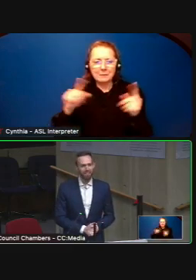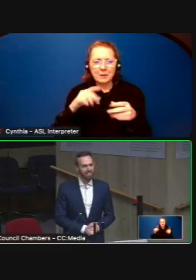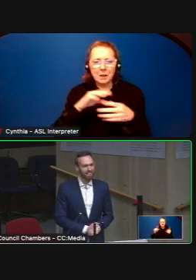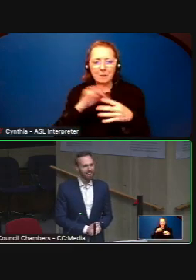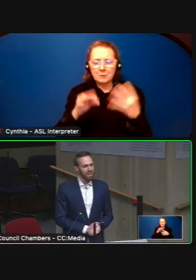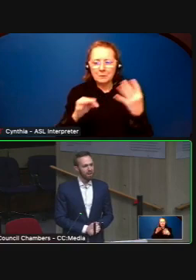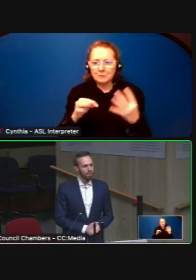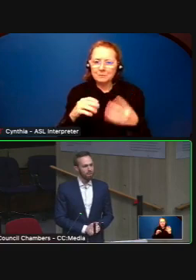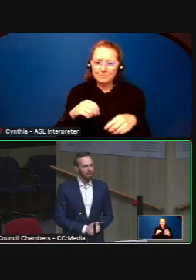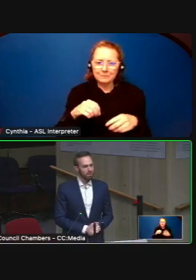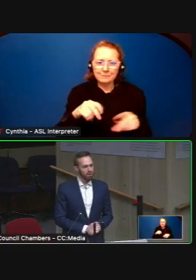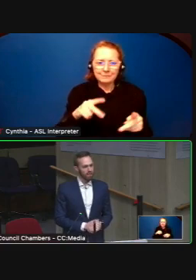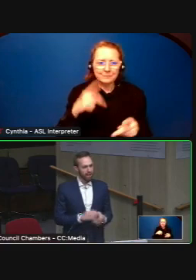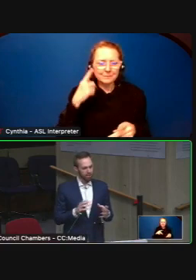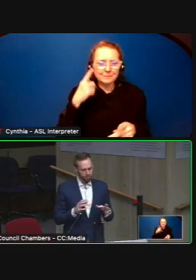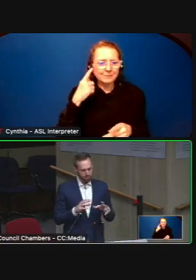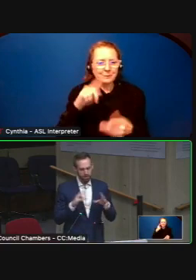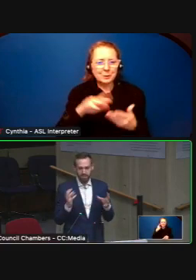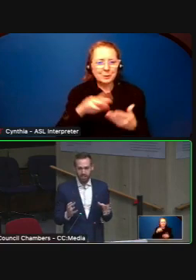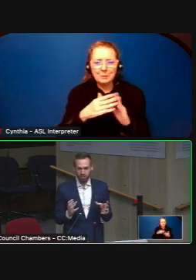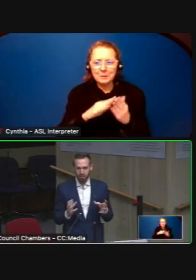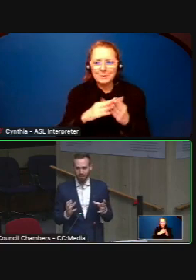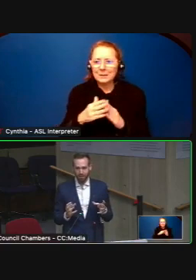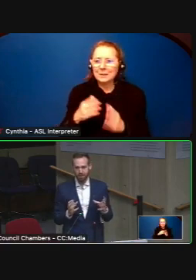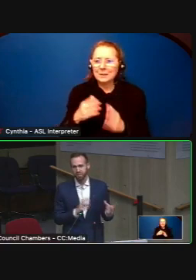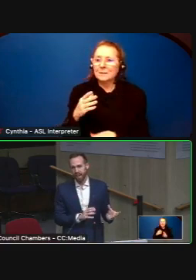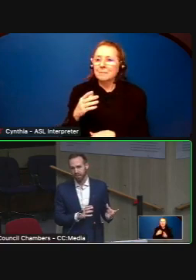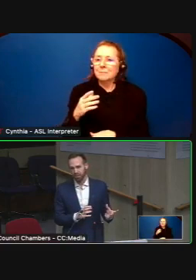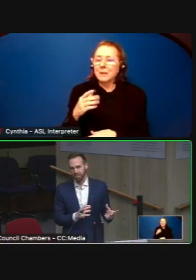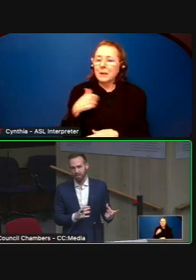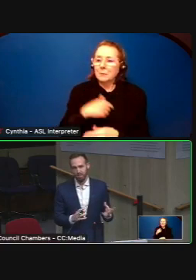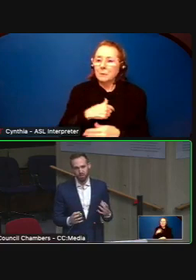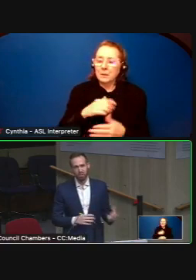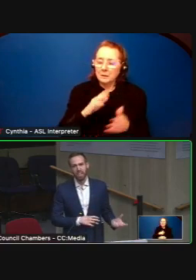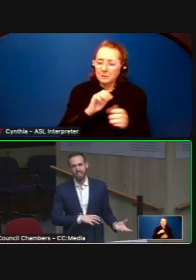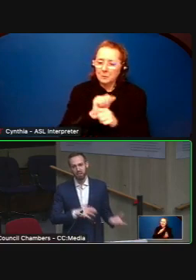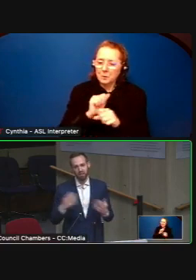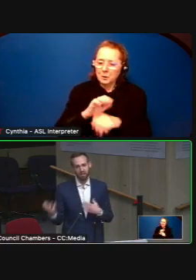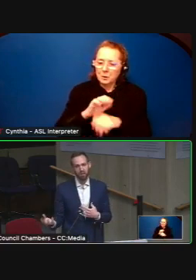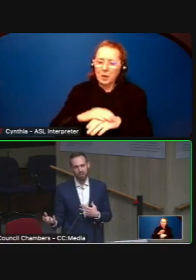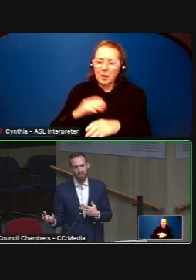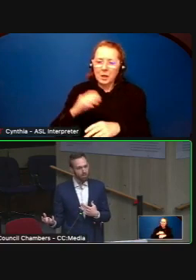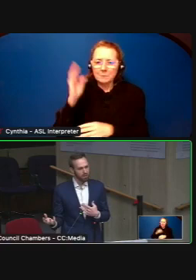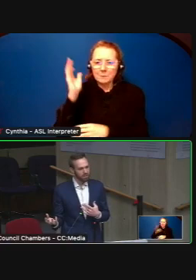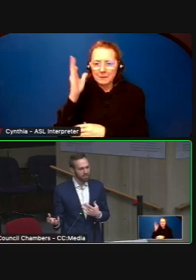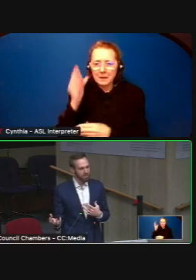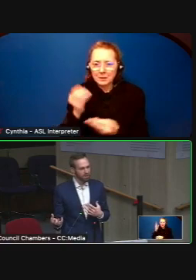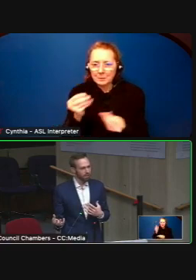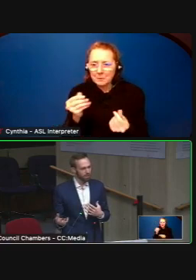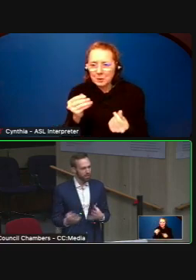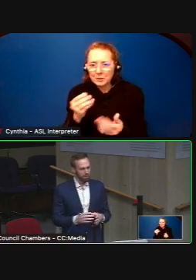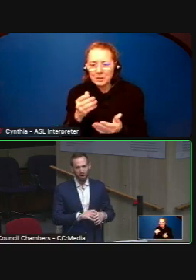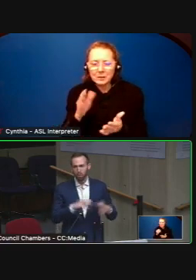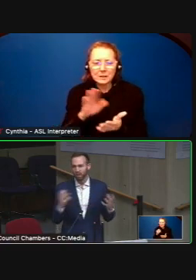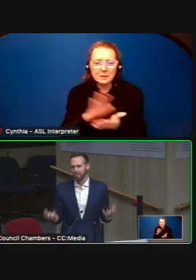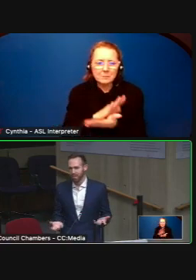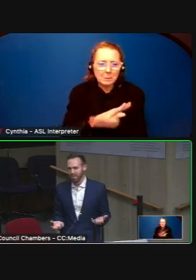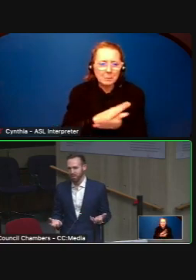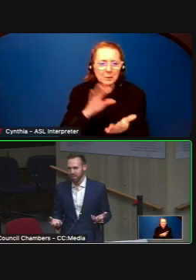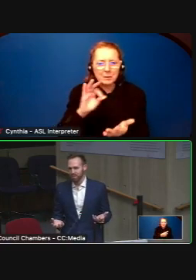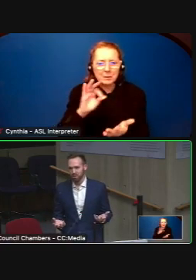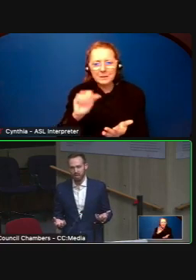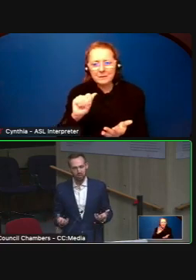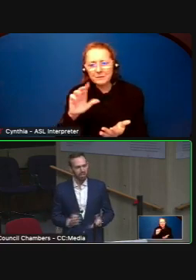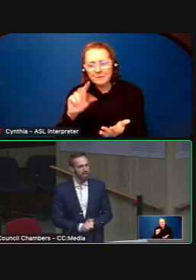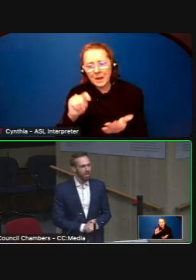and others, that we're going to work on some actual presentation materials and fact sheets that our members are taking when they go into the communities. So that way we're all working from the same